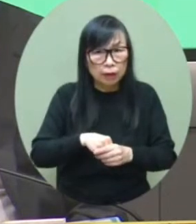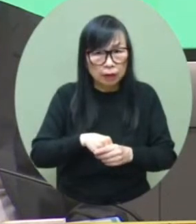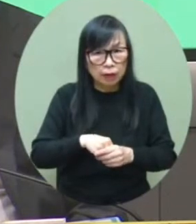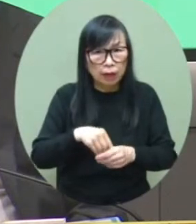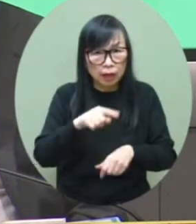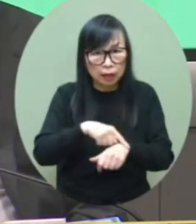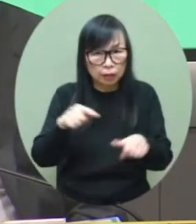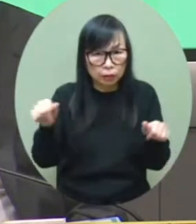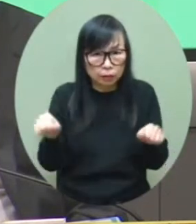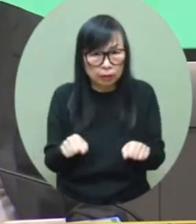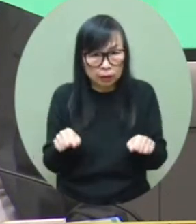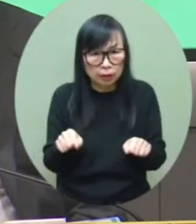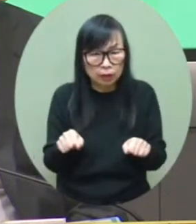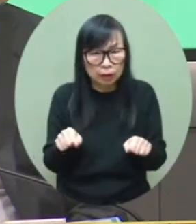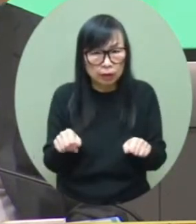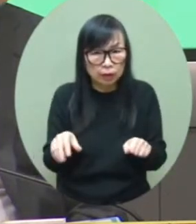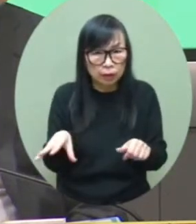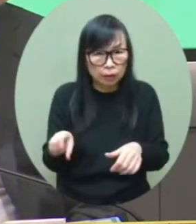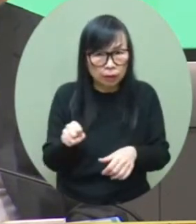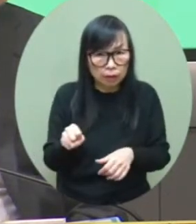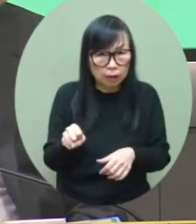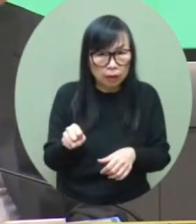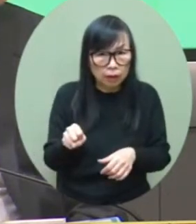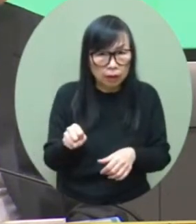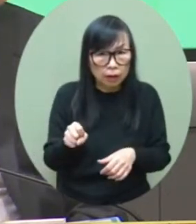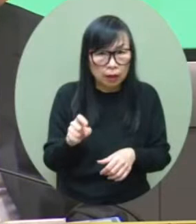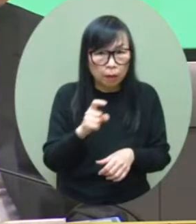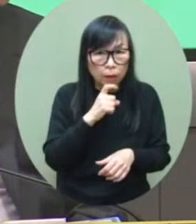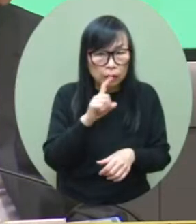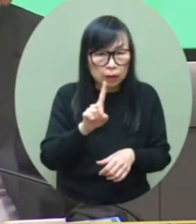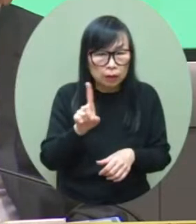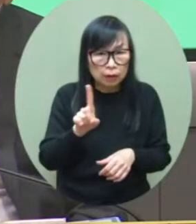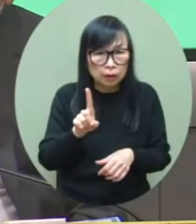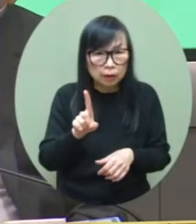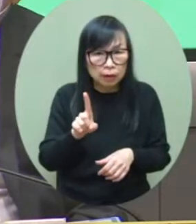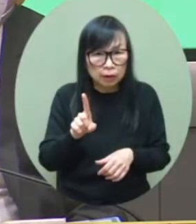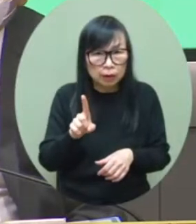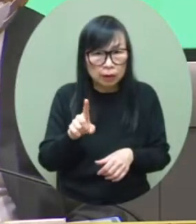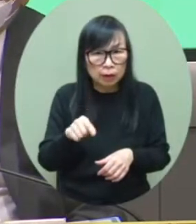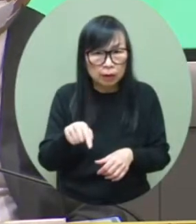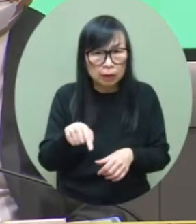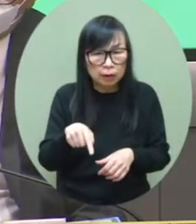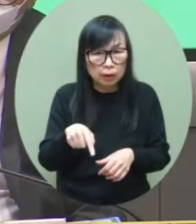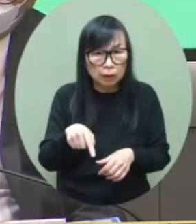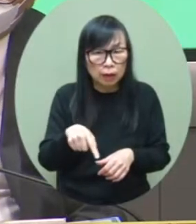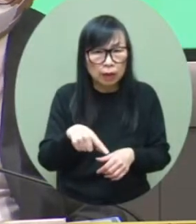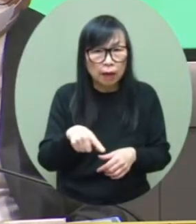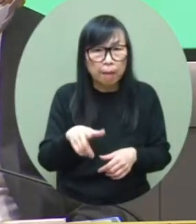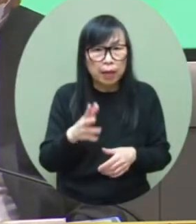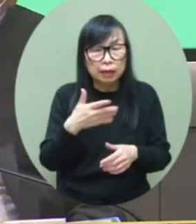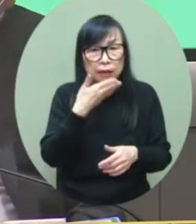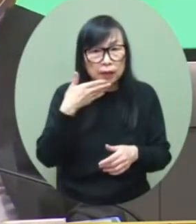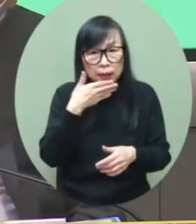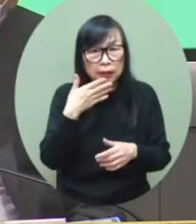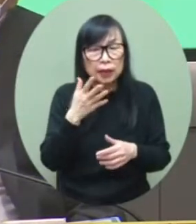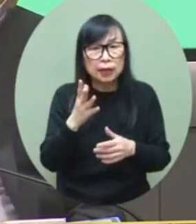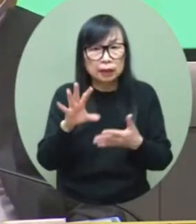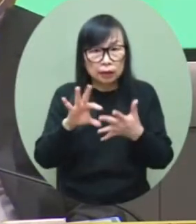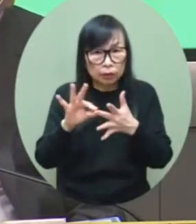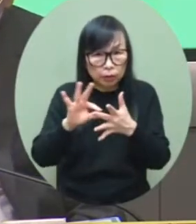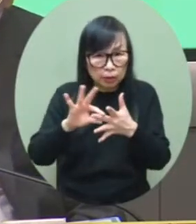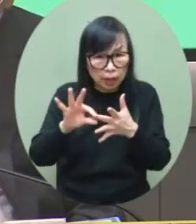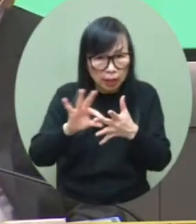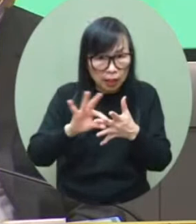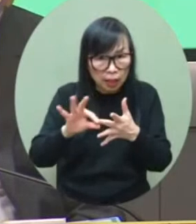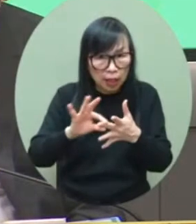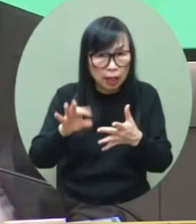to do with them. For example, some of the facilities could perhaps be converted to other short-term uses. Some perhaps could be used